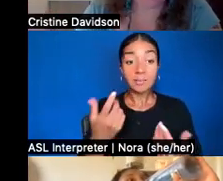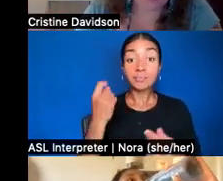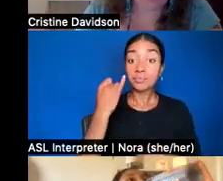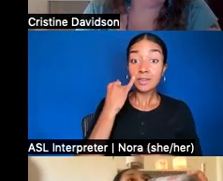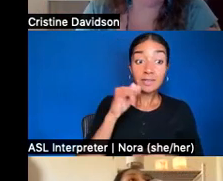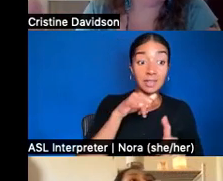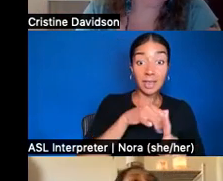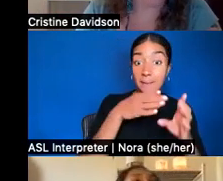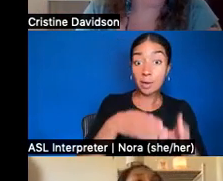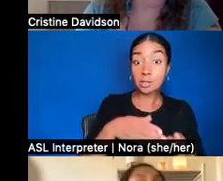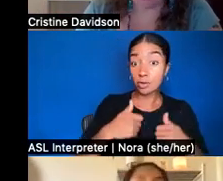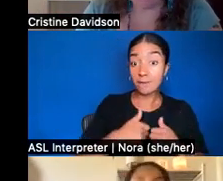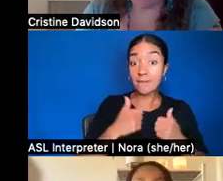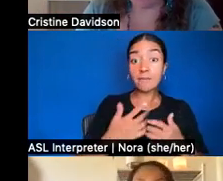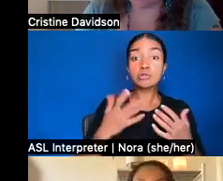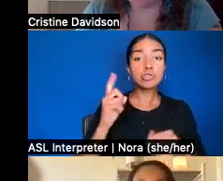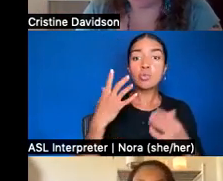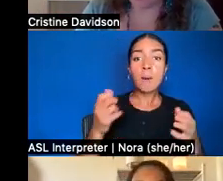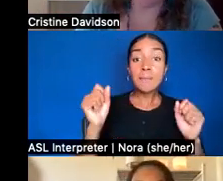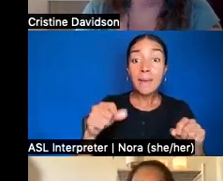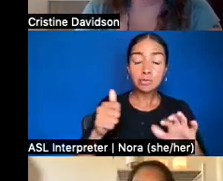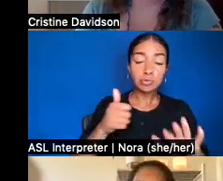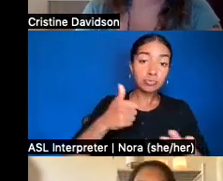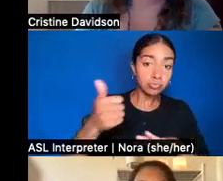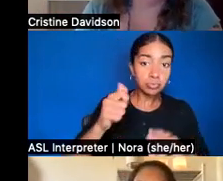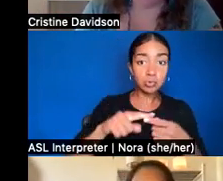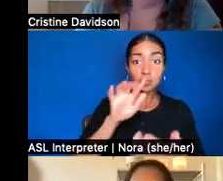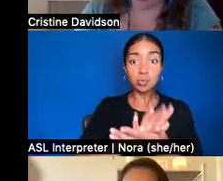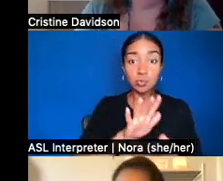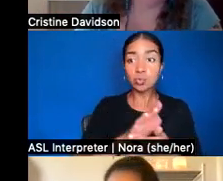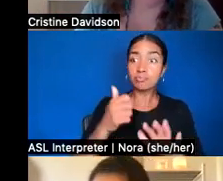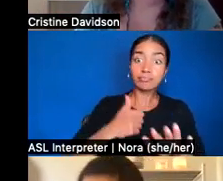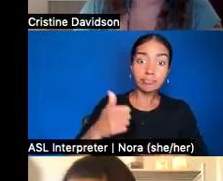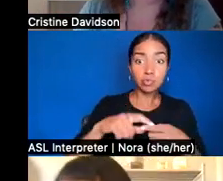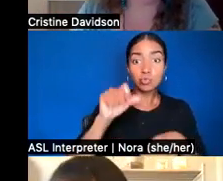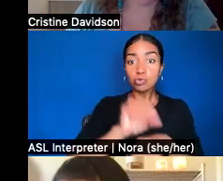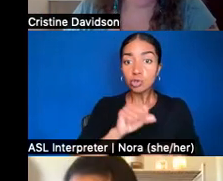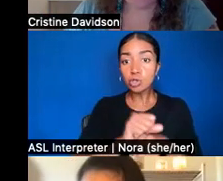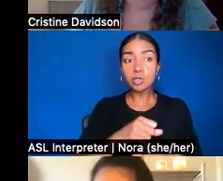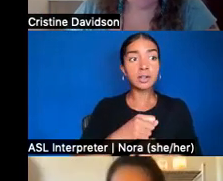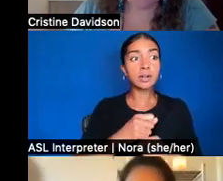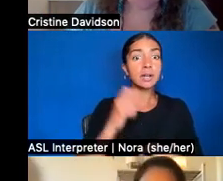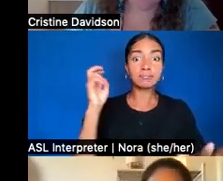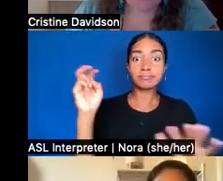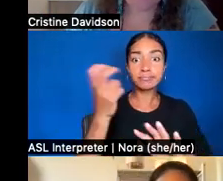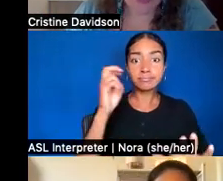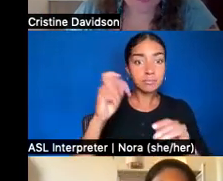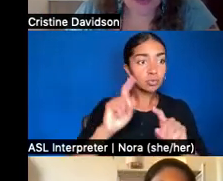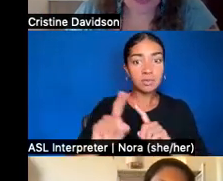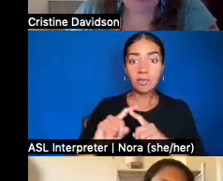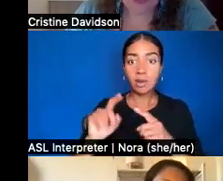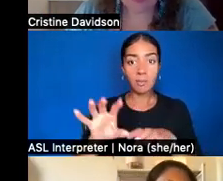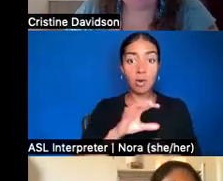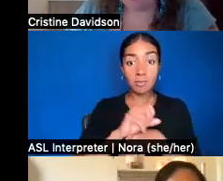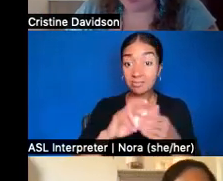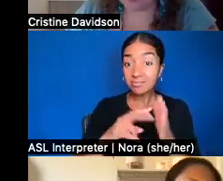to work or get to school or, you know, get to all the appointments that they need to do, they need tires